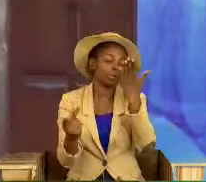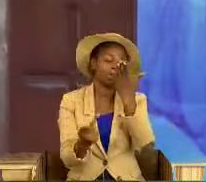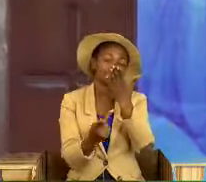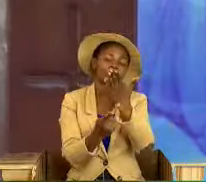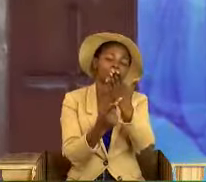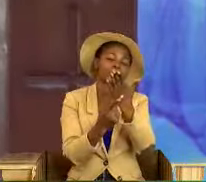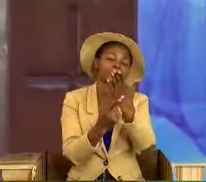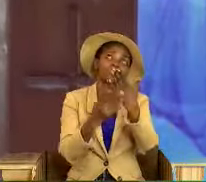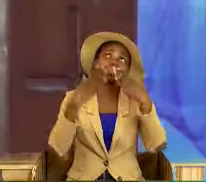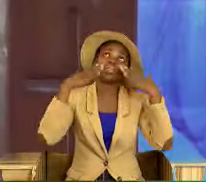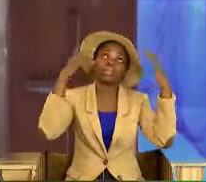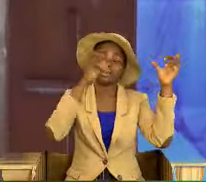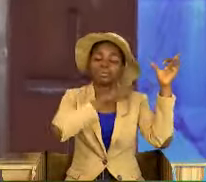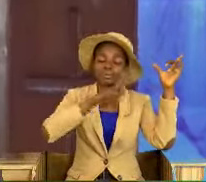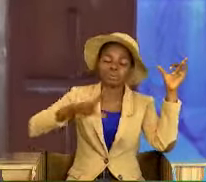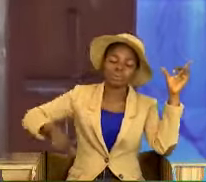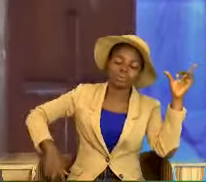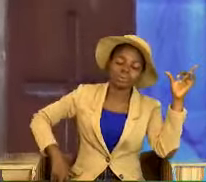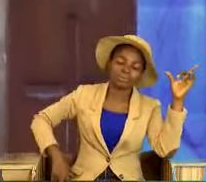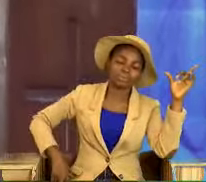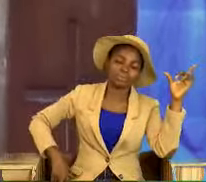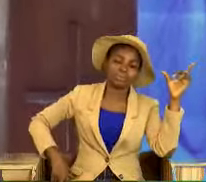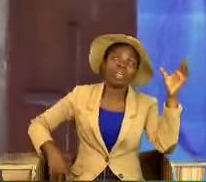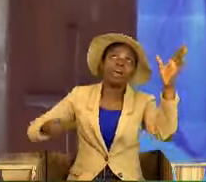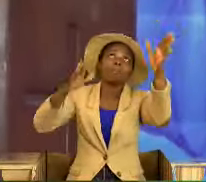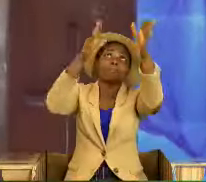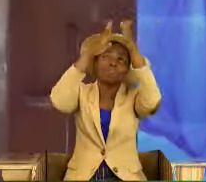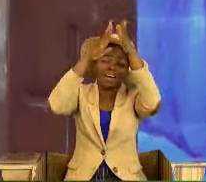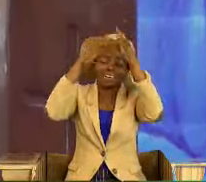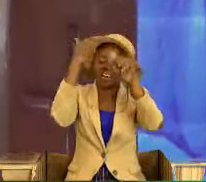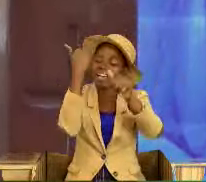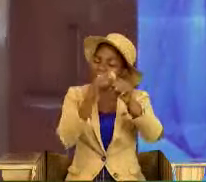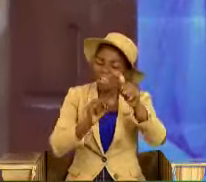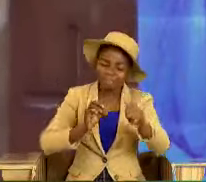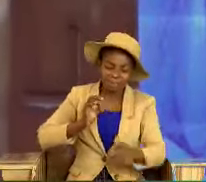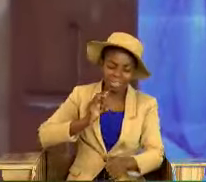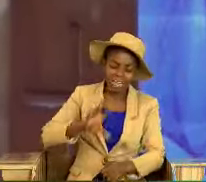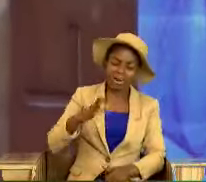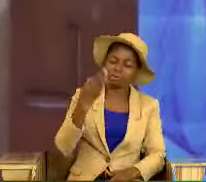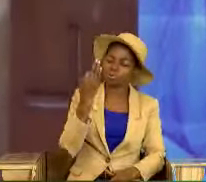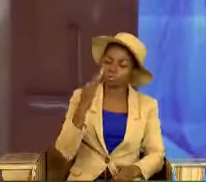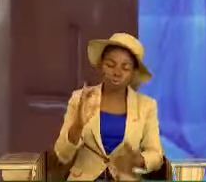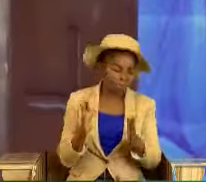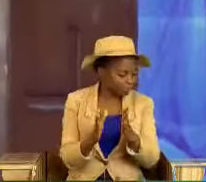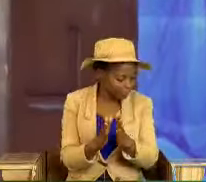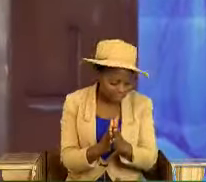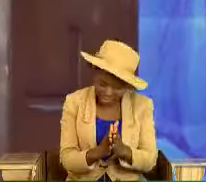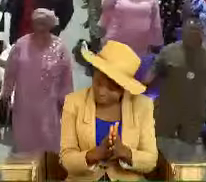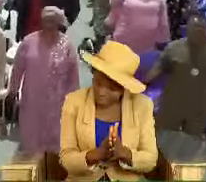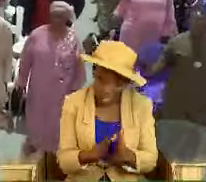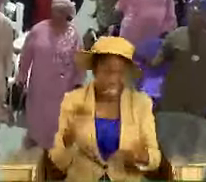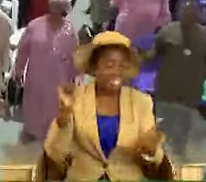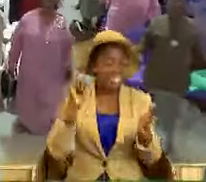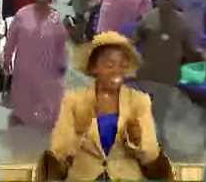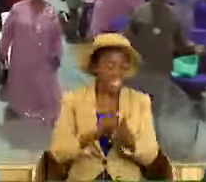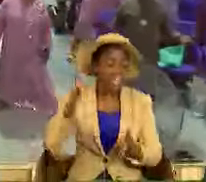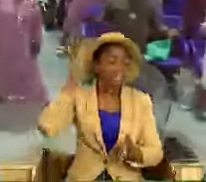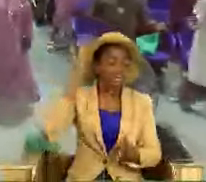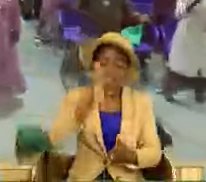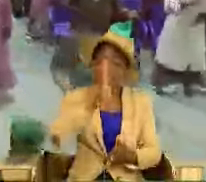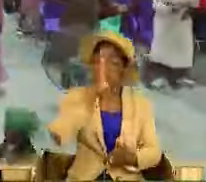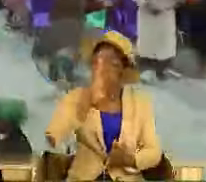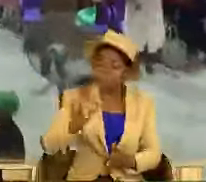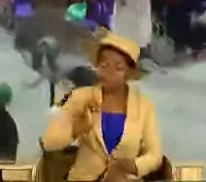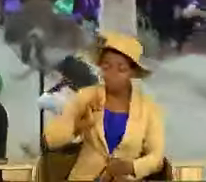program father every arrow of prayers that will be fired there